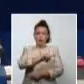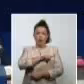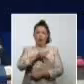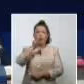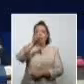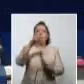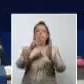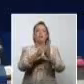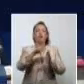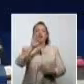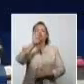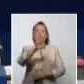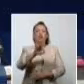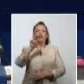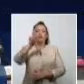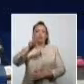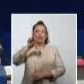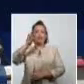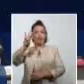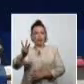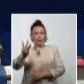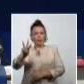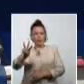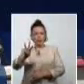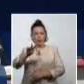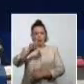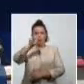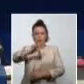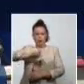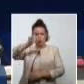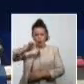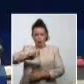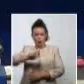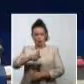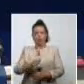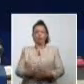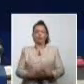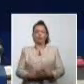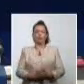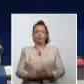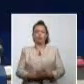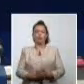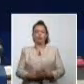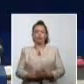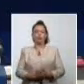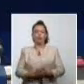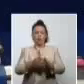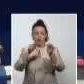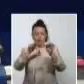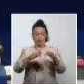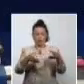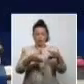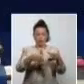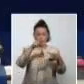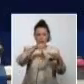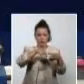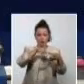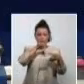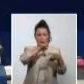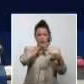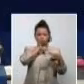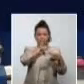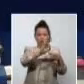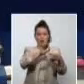At the laboratory of the Pedro Curie Tropical Medicine Institute, 849 samples were studied, 600 at the